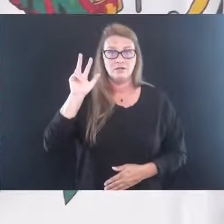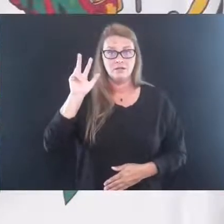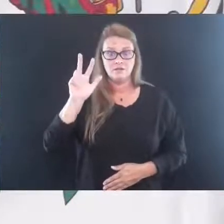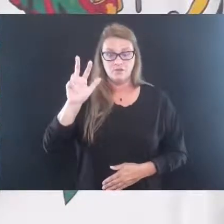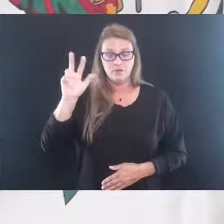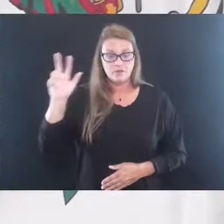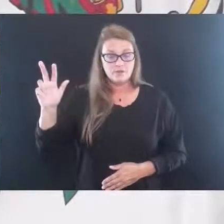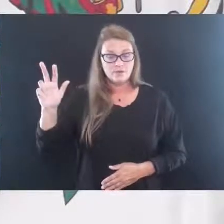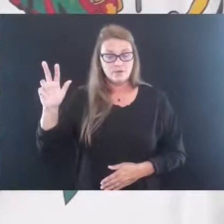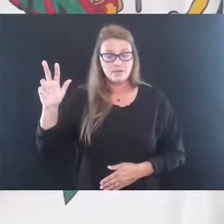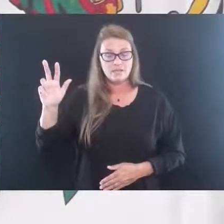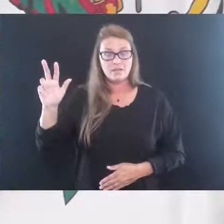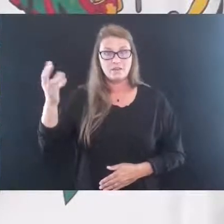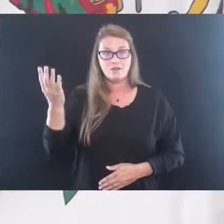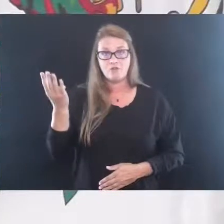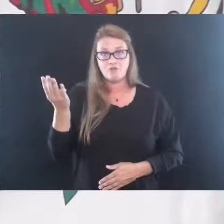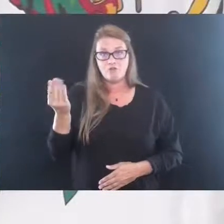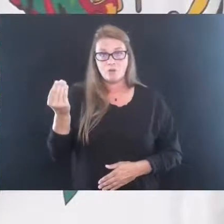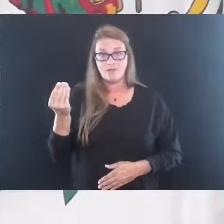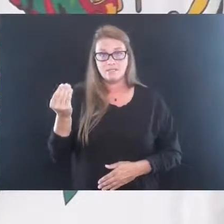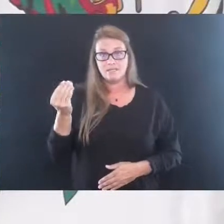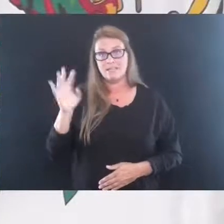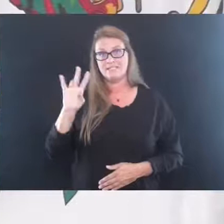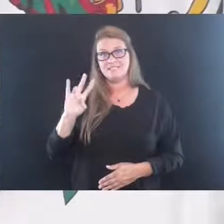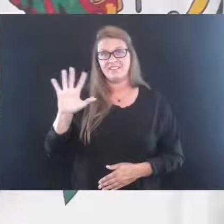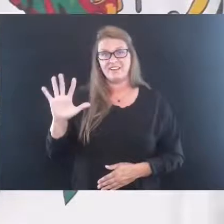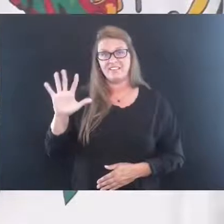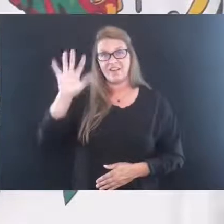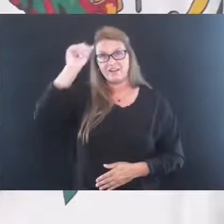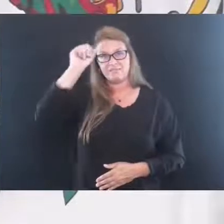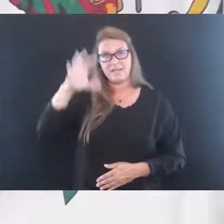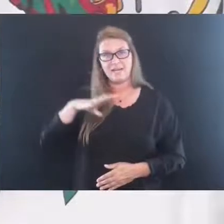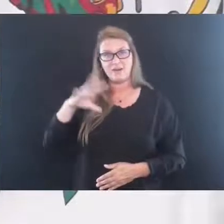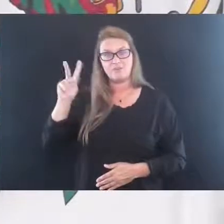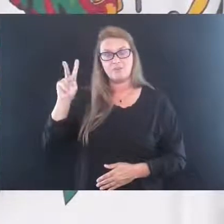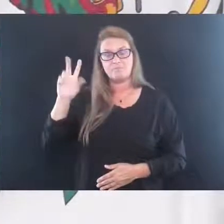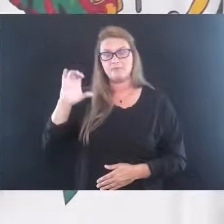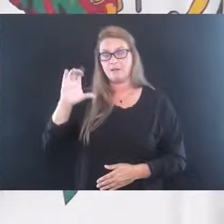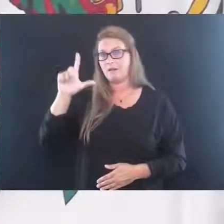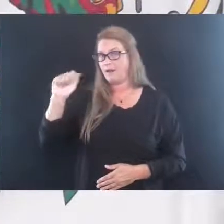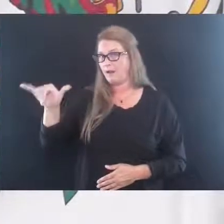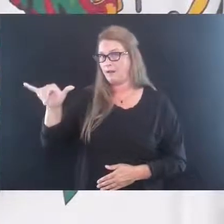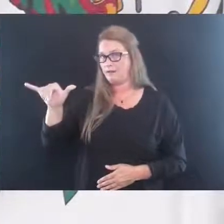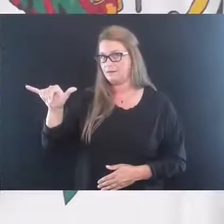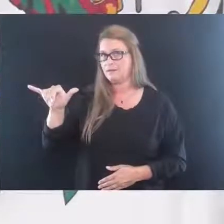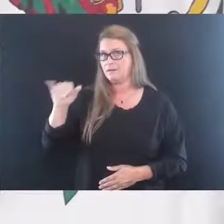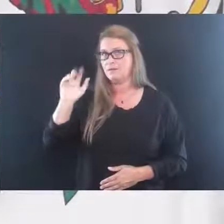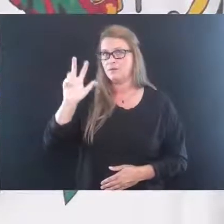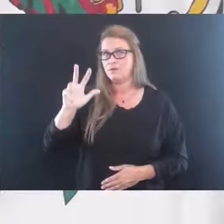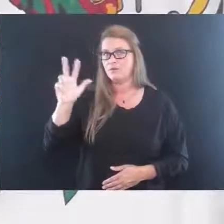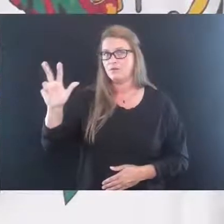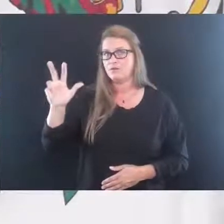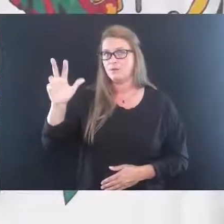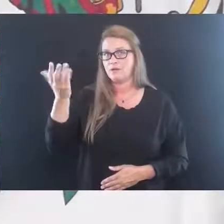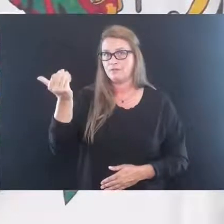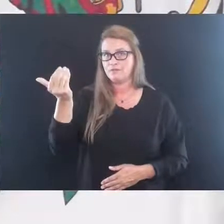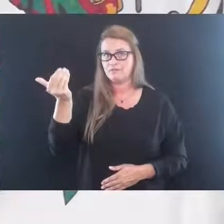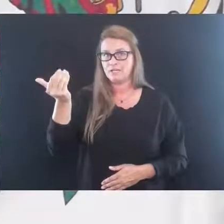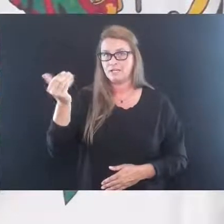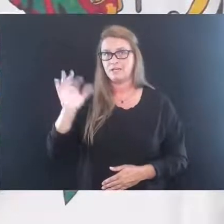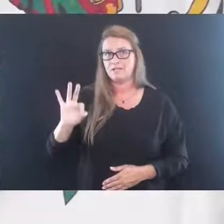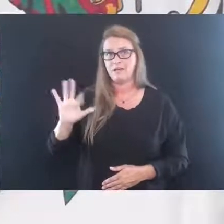The 3,314th death is a 75-year-old male from Clay County. The 3,315th death,